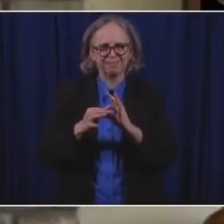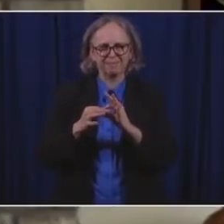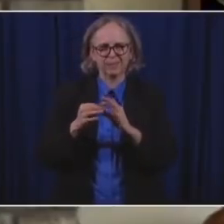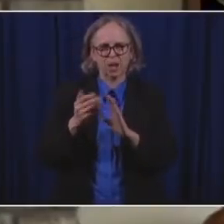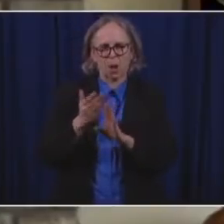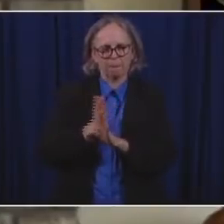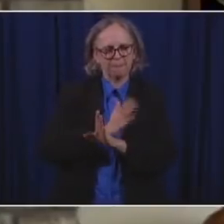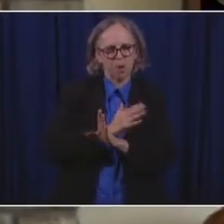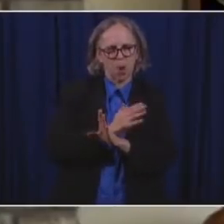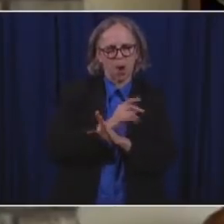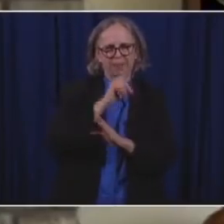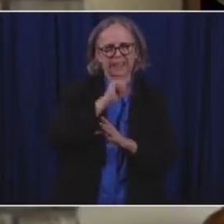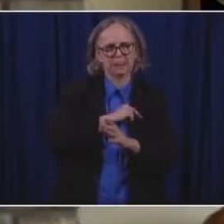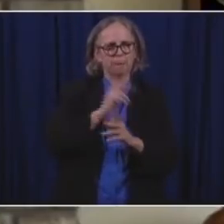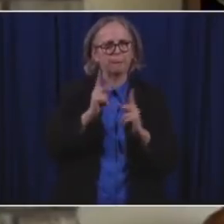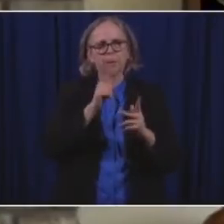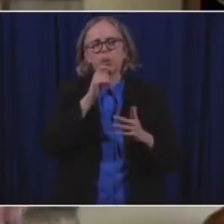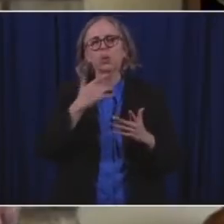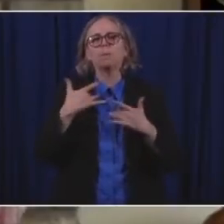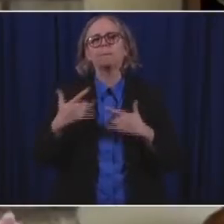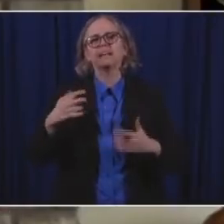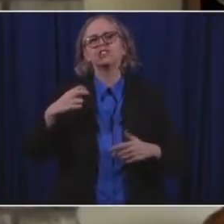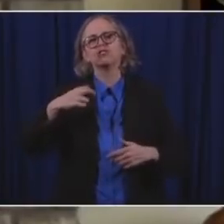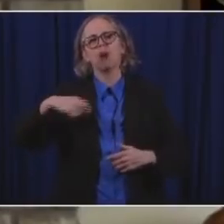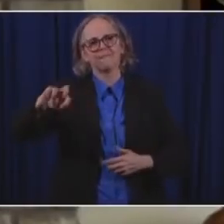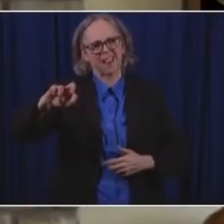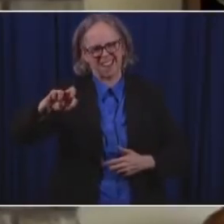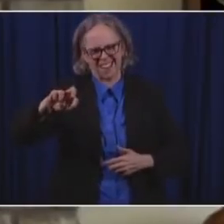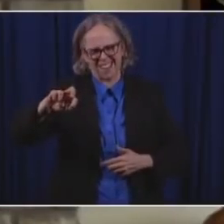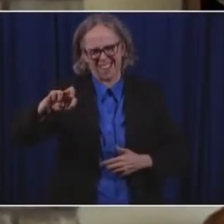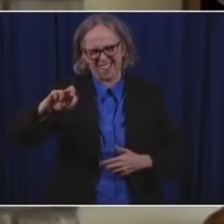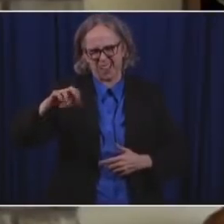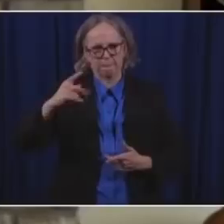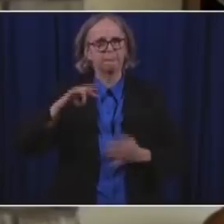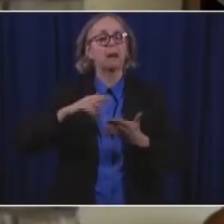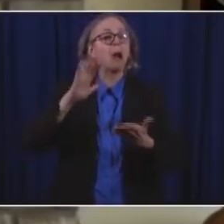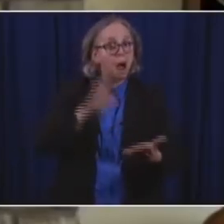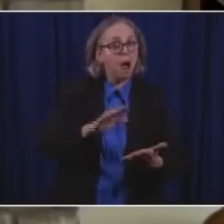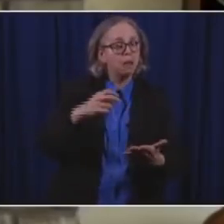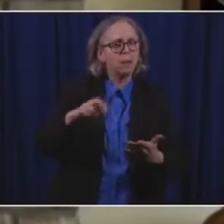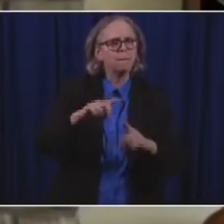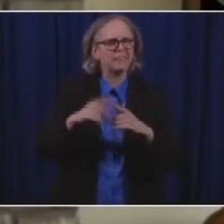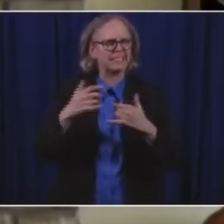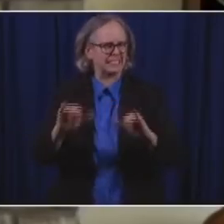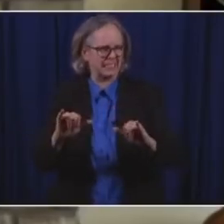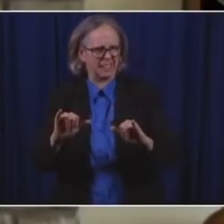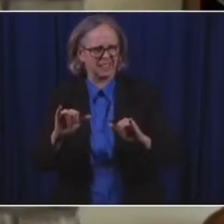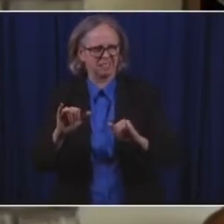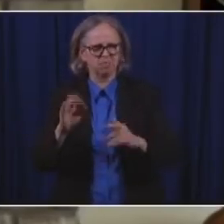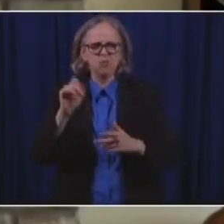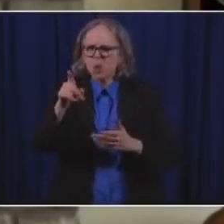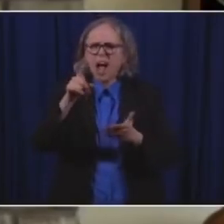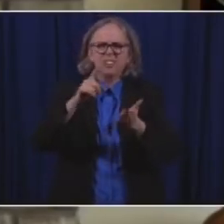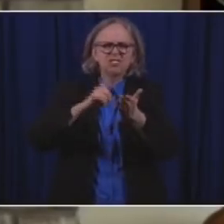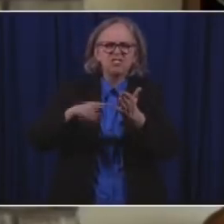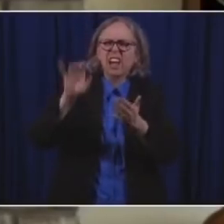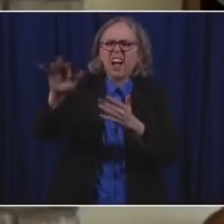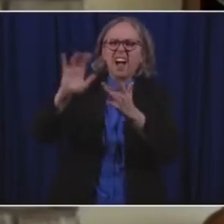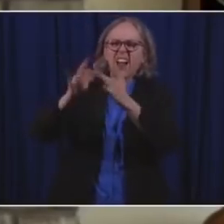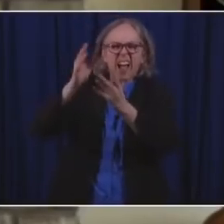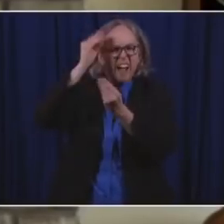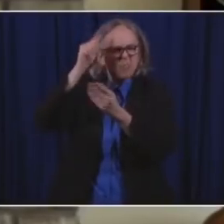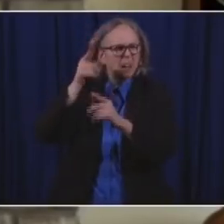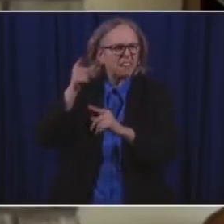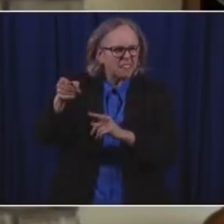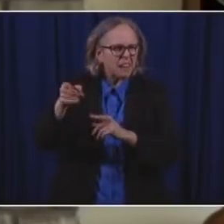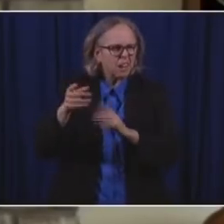movements. And that comes from data that anybody can look up on the internet. We saw the same thing in regard to the